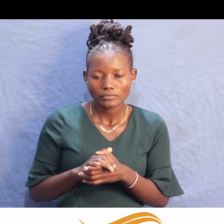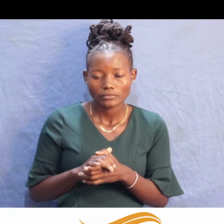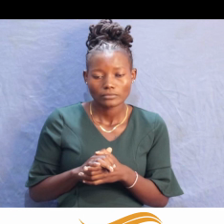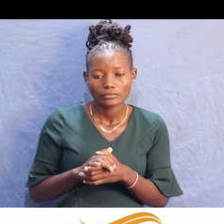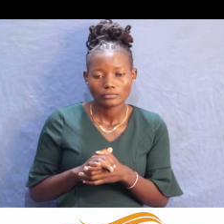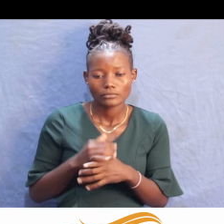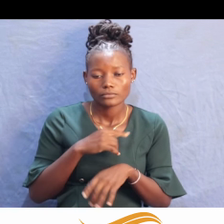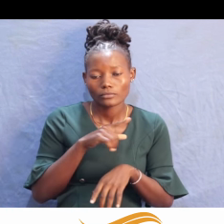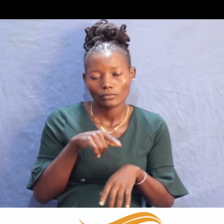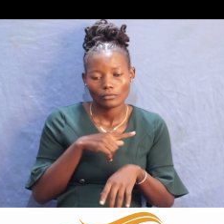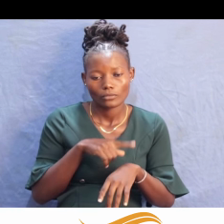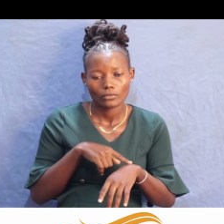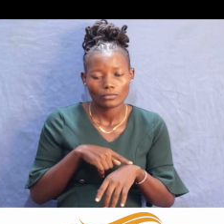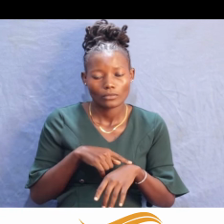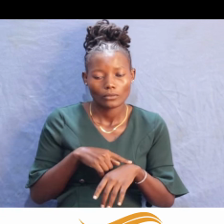when you're